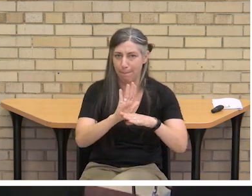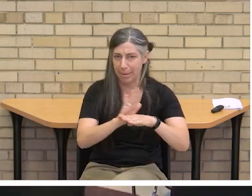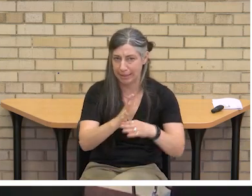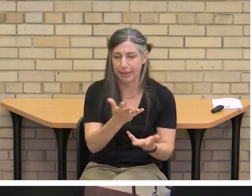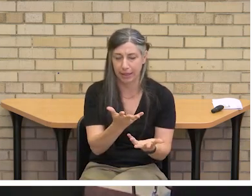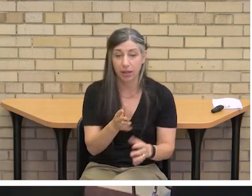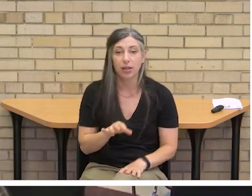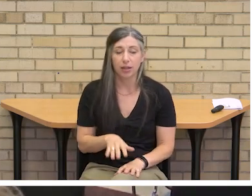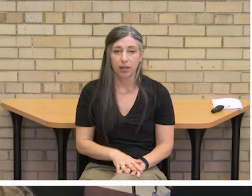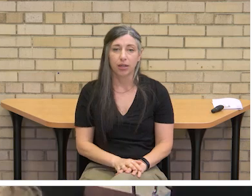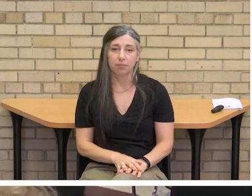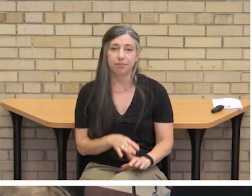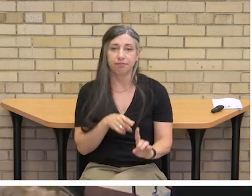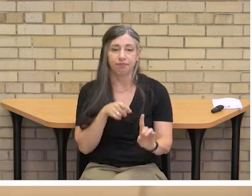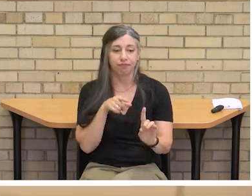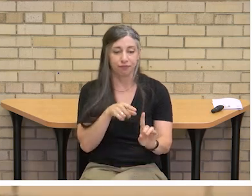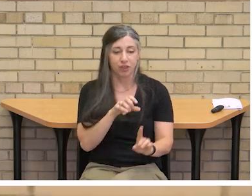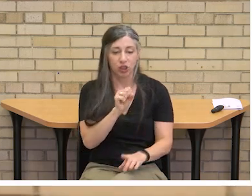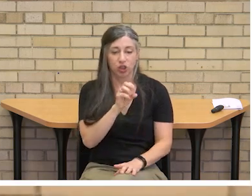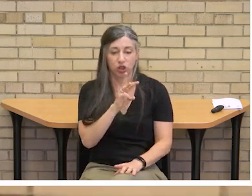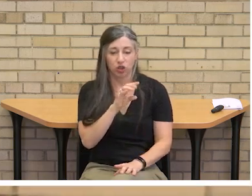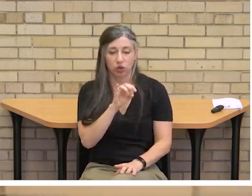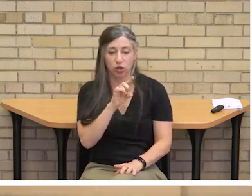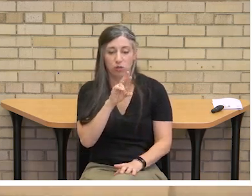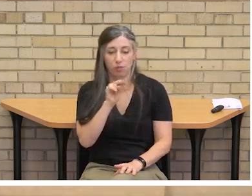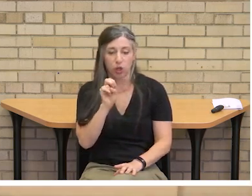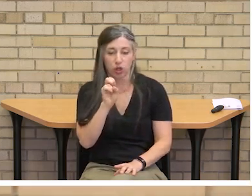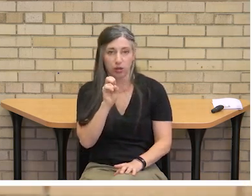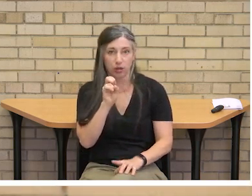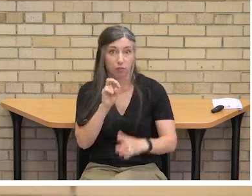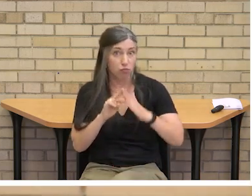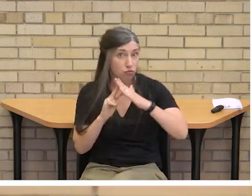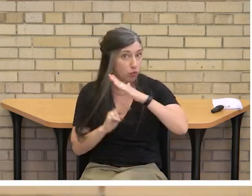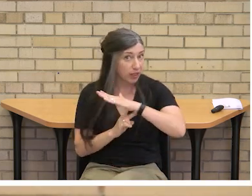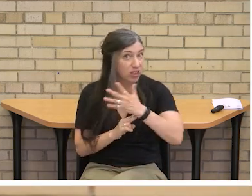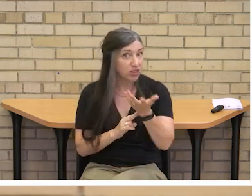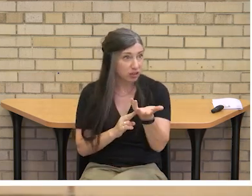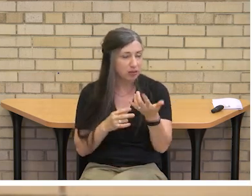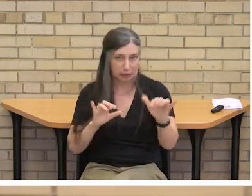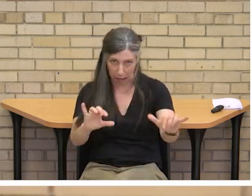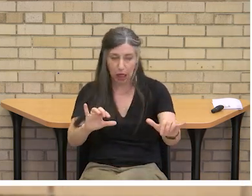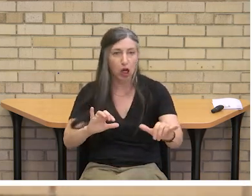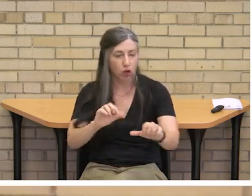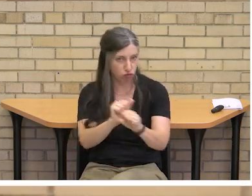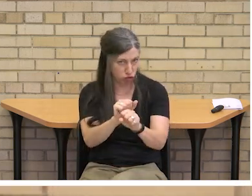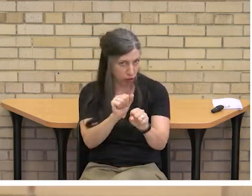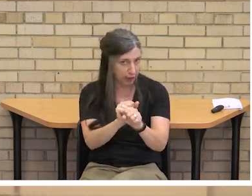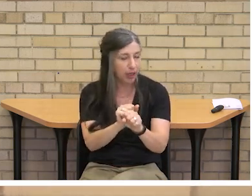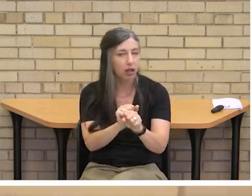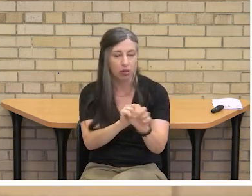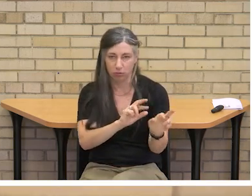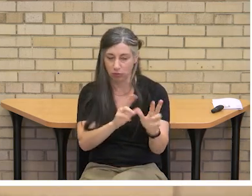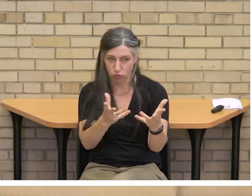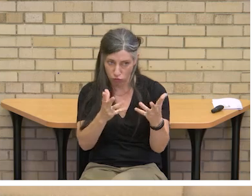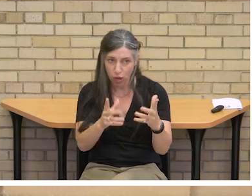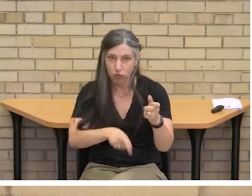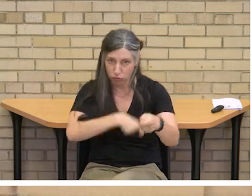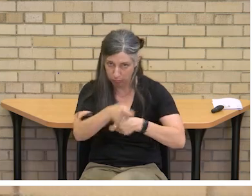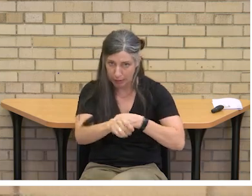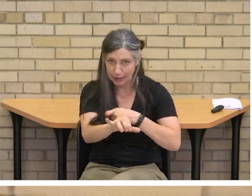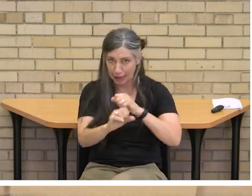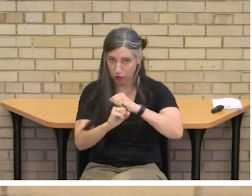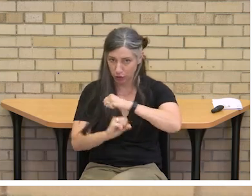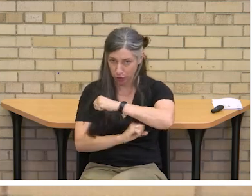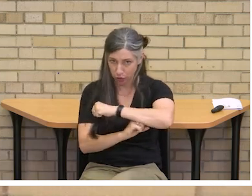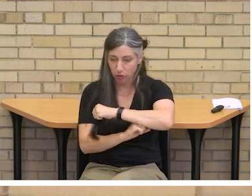The Swinburne Bridge is, you know, we still have a project in motion to replace that structure.